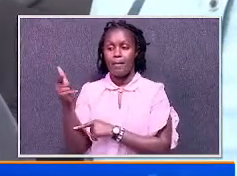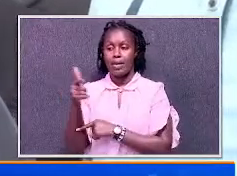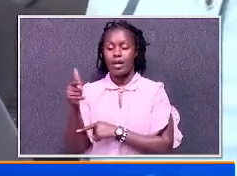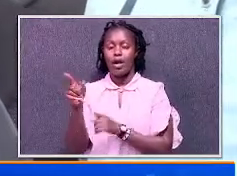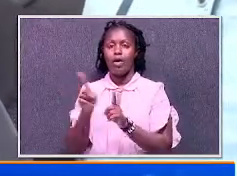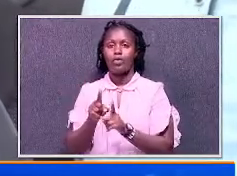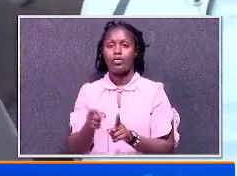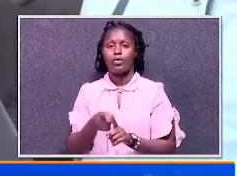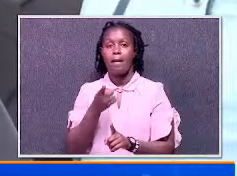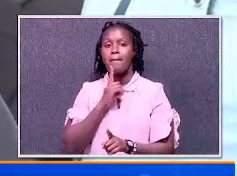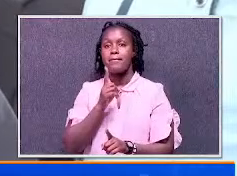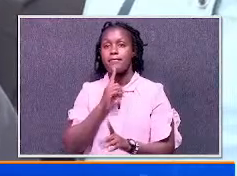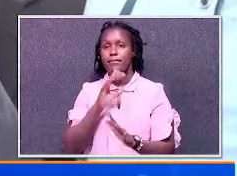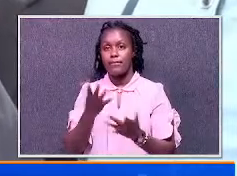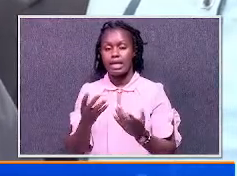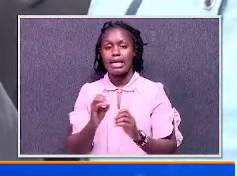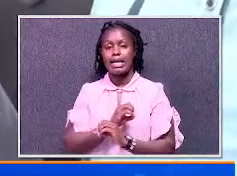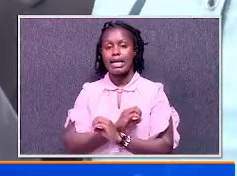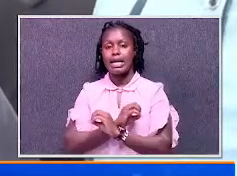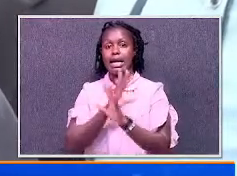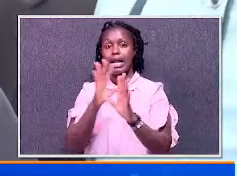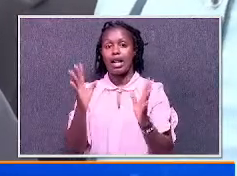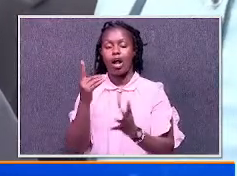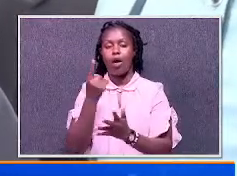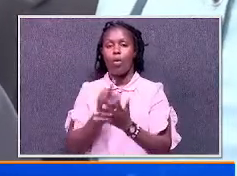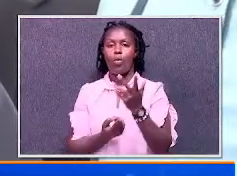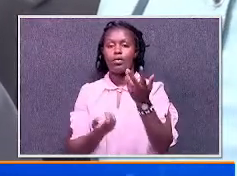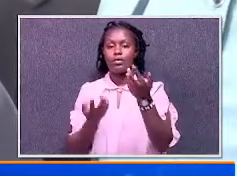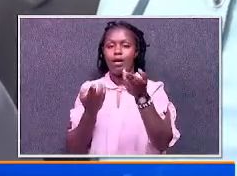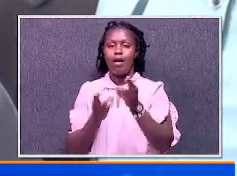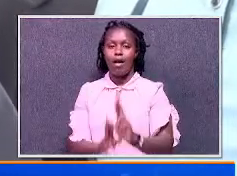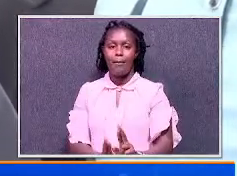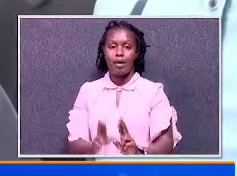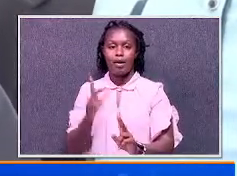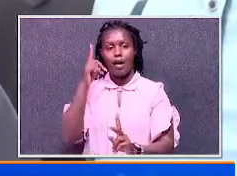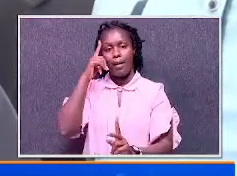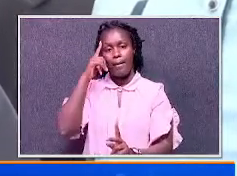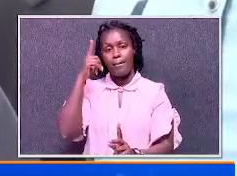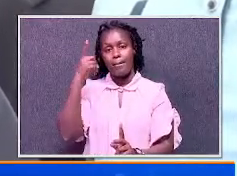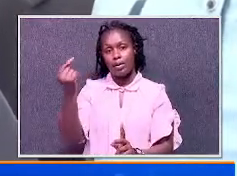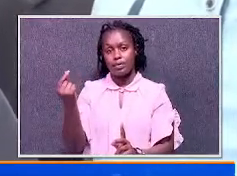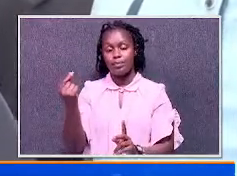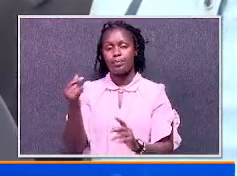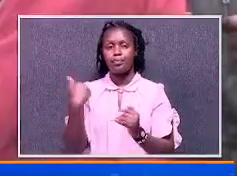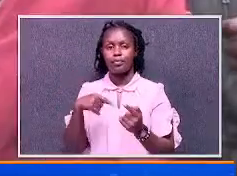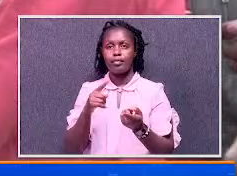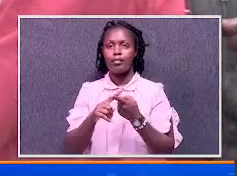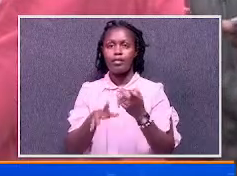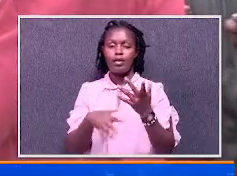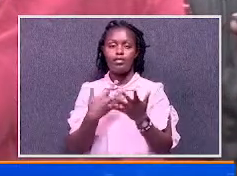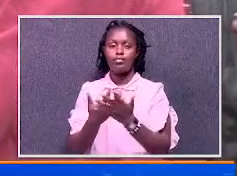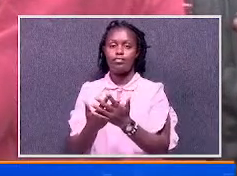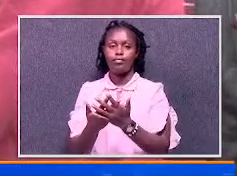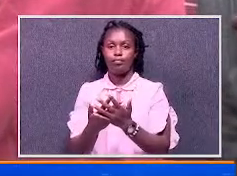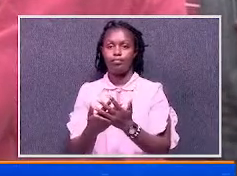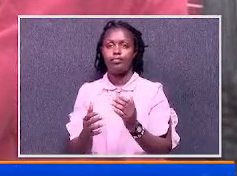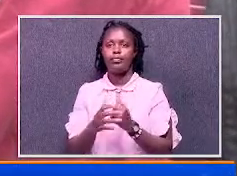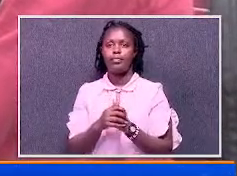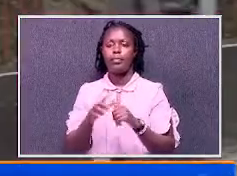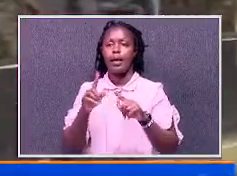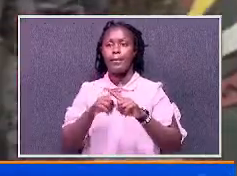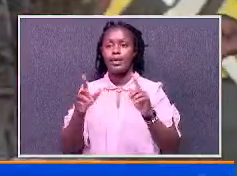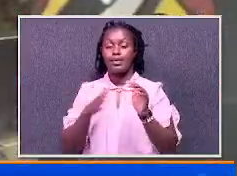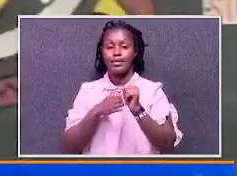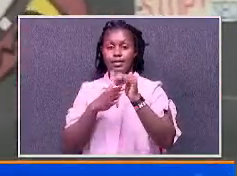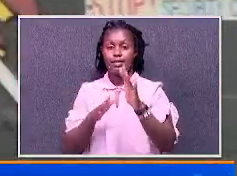kusema wazi kinakanaka kwa vile nilifungwa kimakusudi. However,